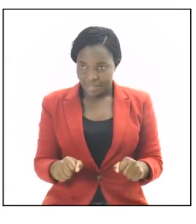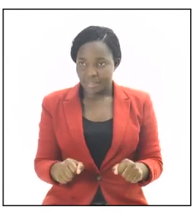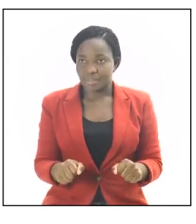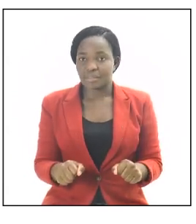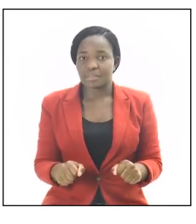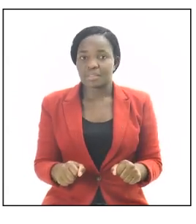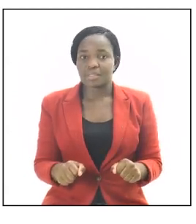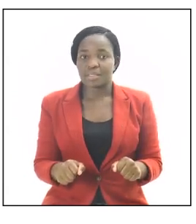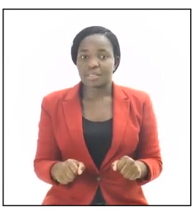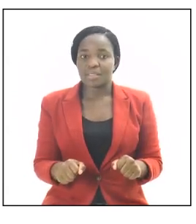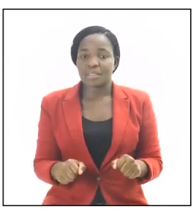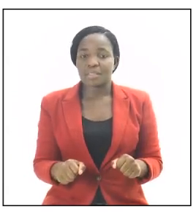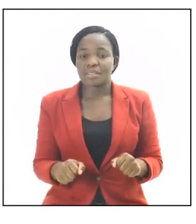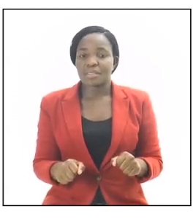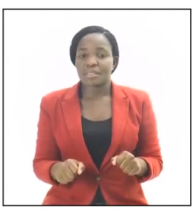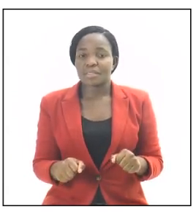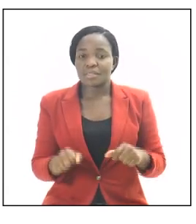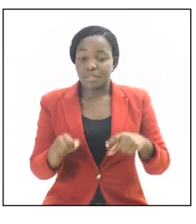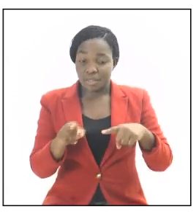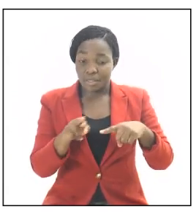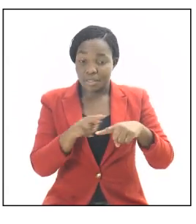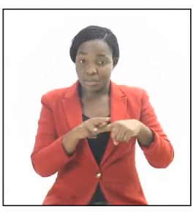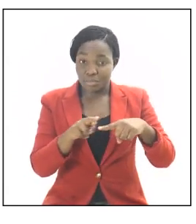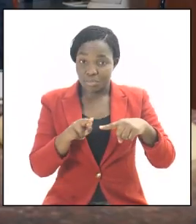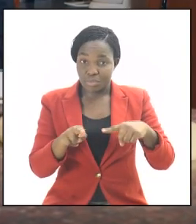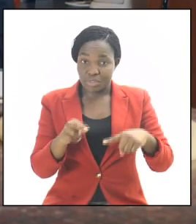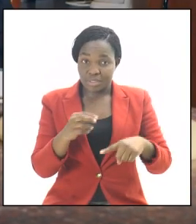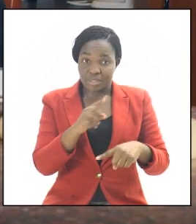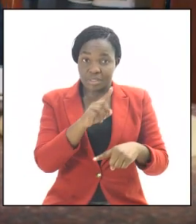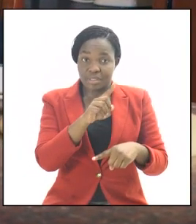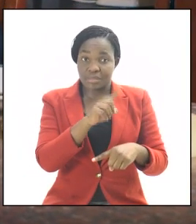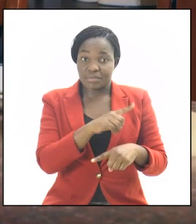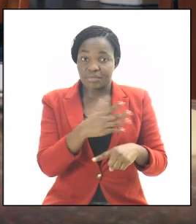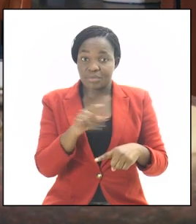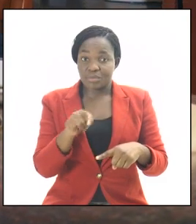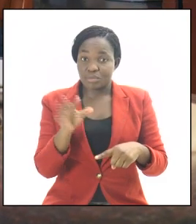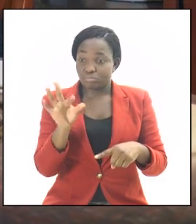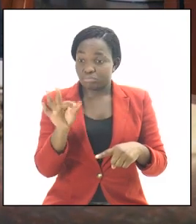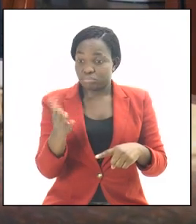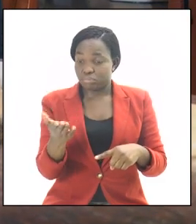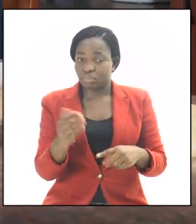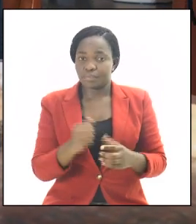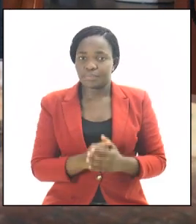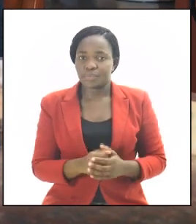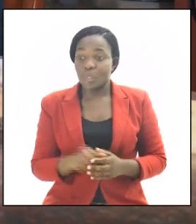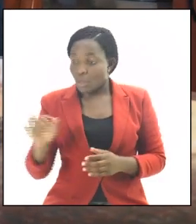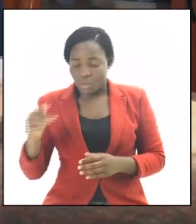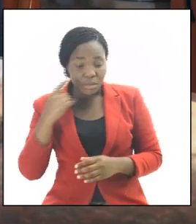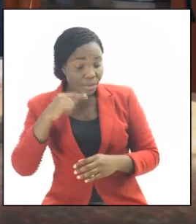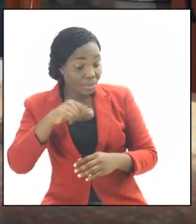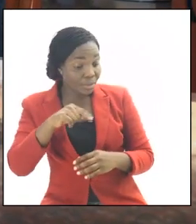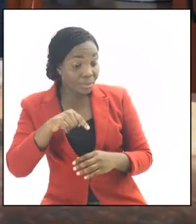We can round it off to 1 decimal place, and it will be